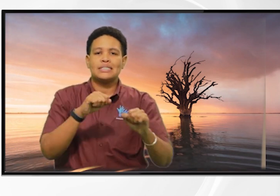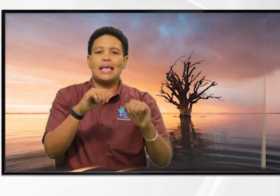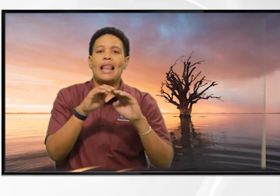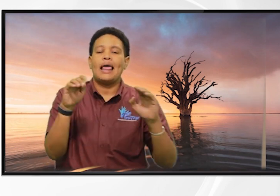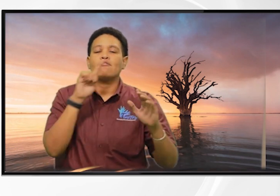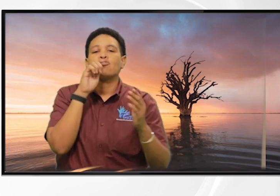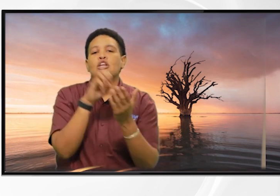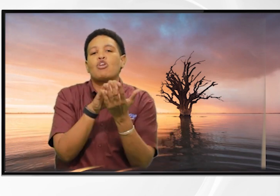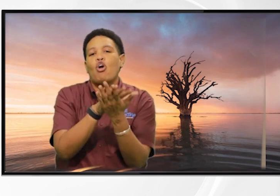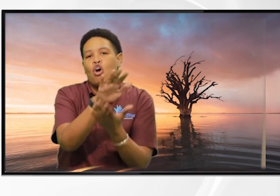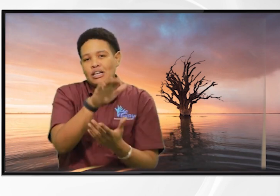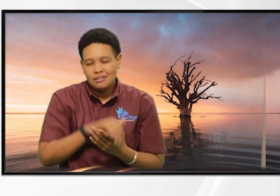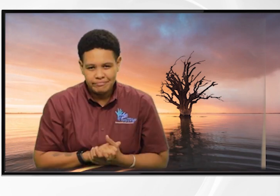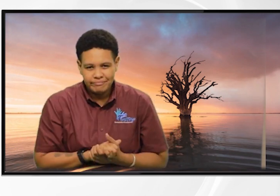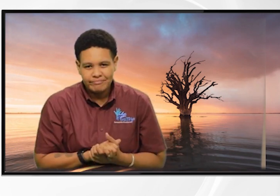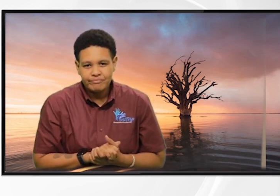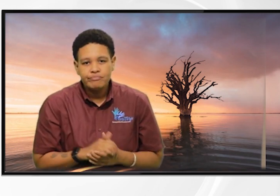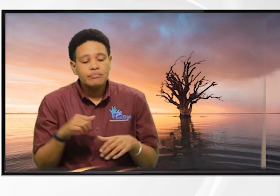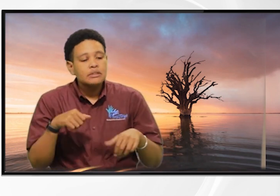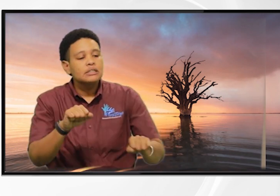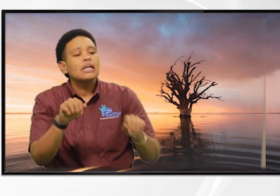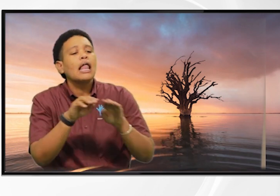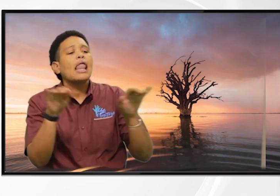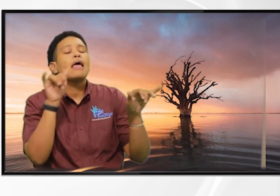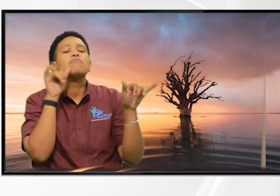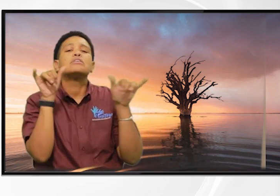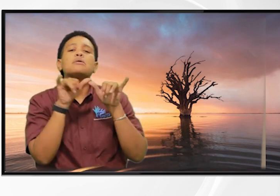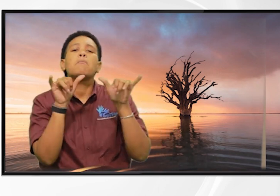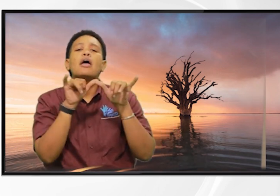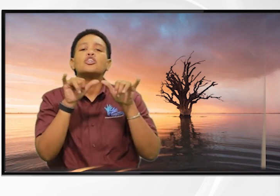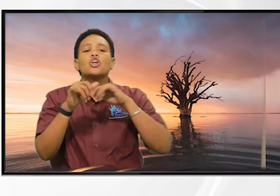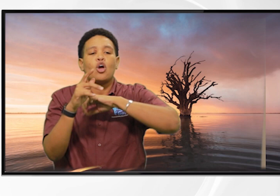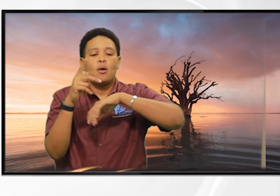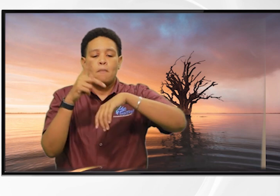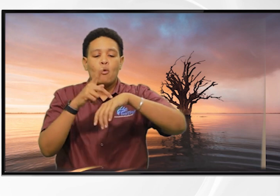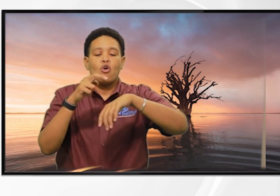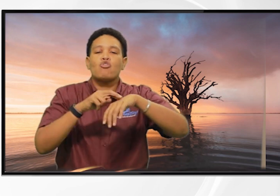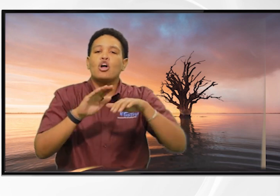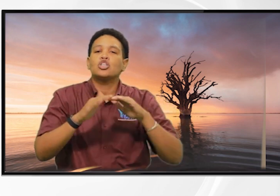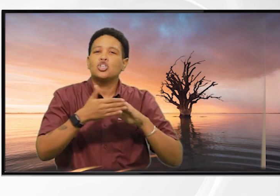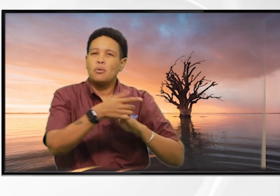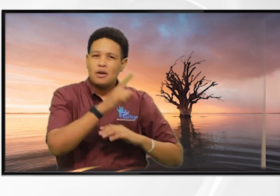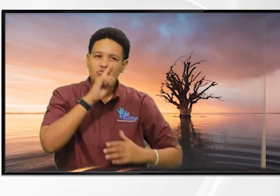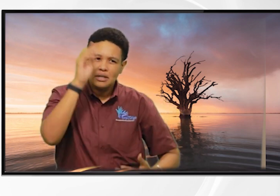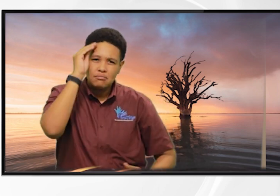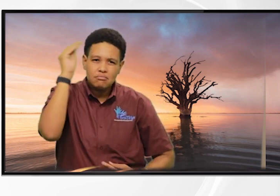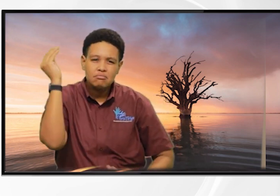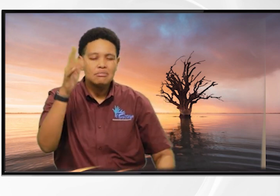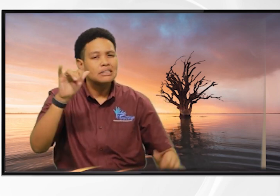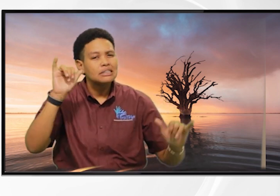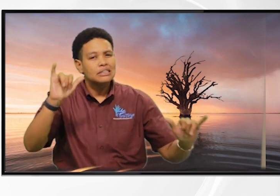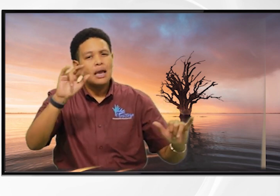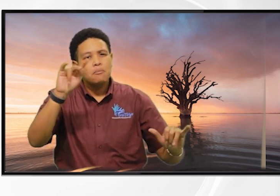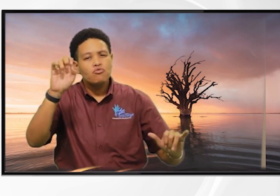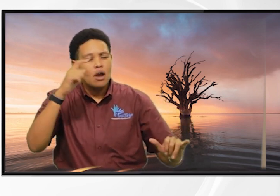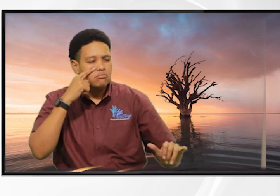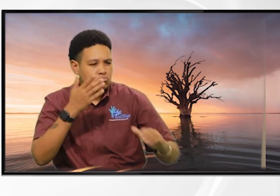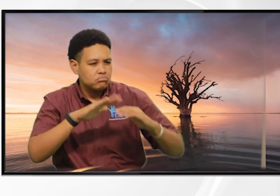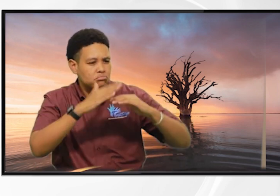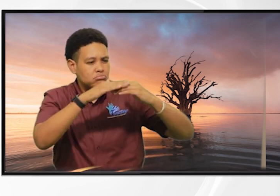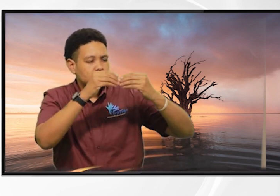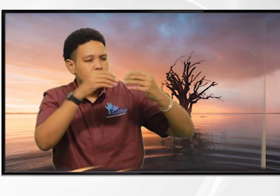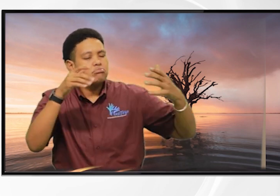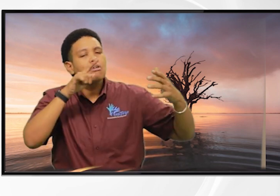recorded. Sea levels measured at Port Royal, Jamaica, indicate a similar rate of increase as